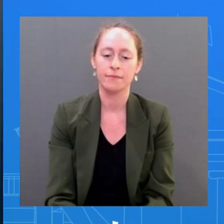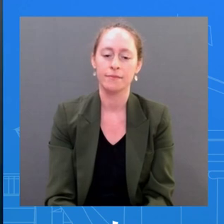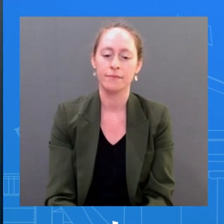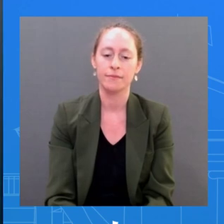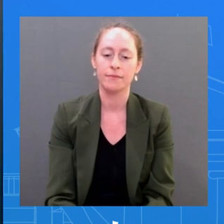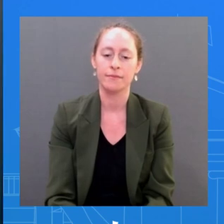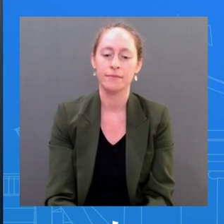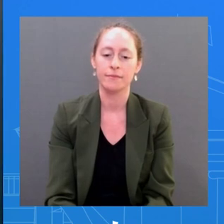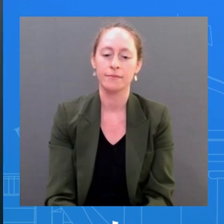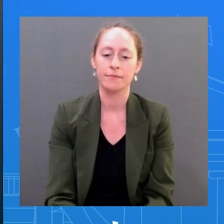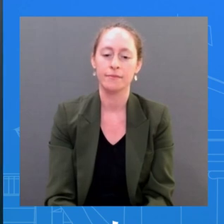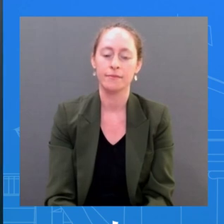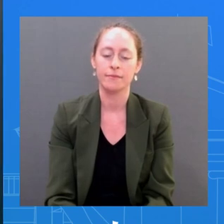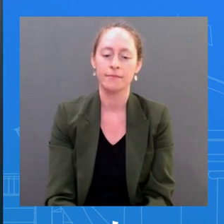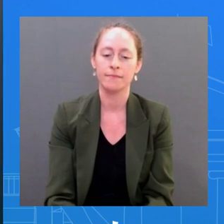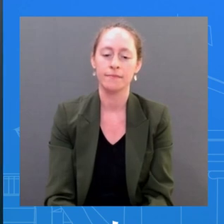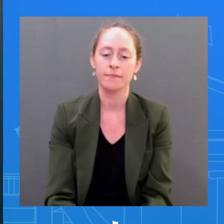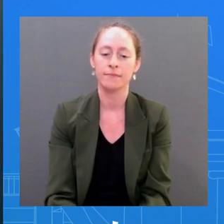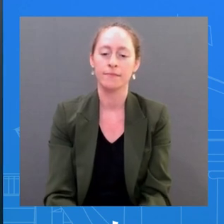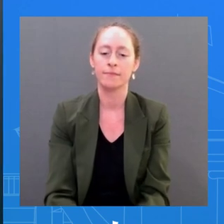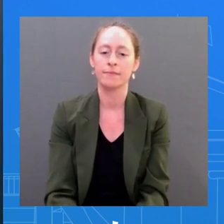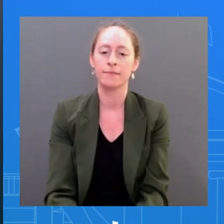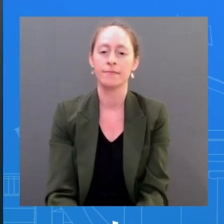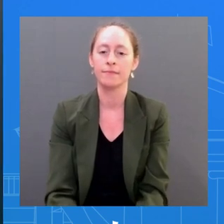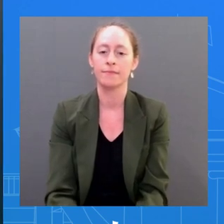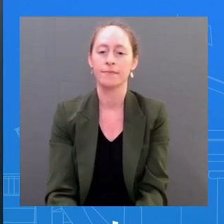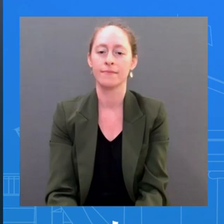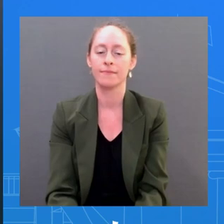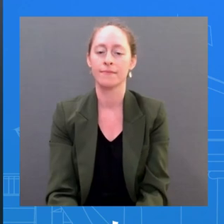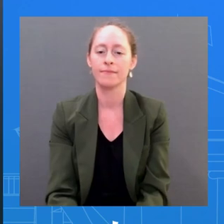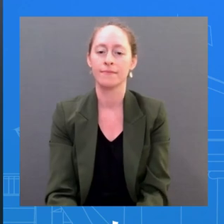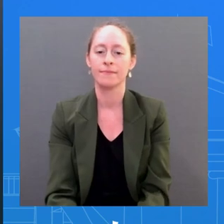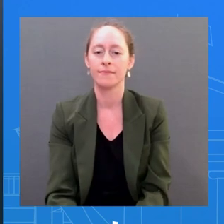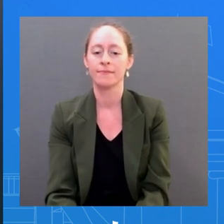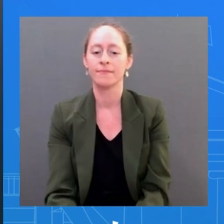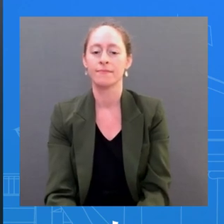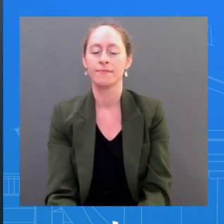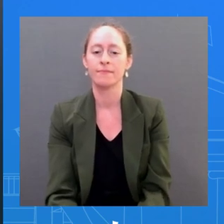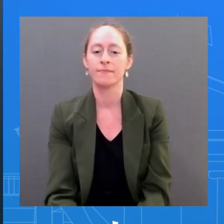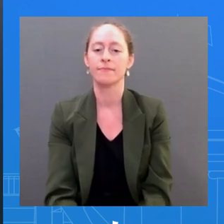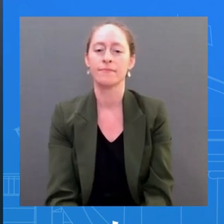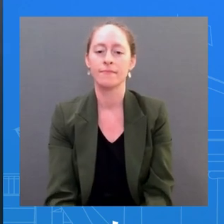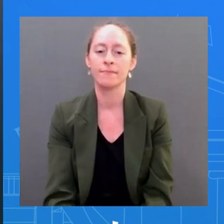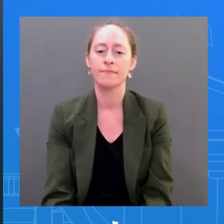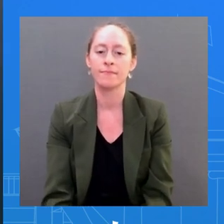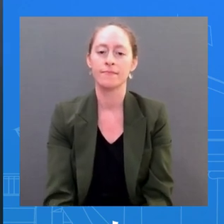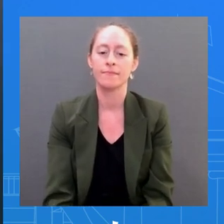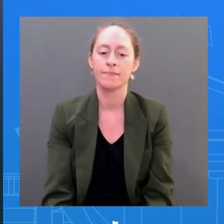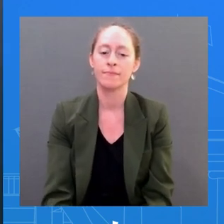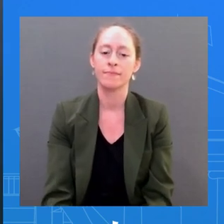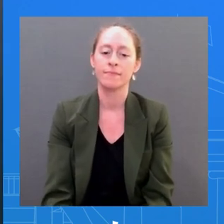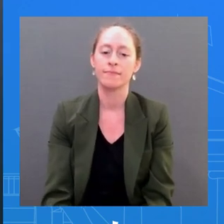To make the loss of these lives matter.